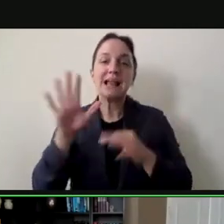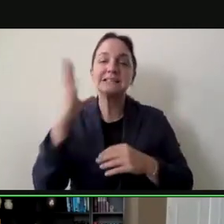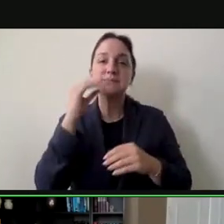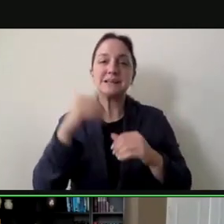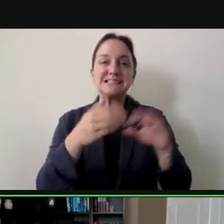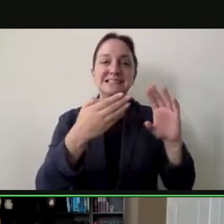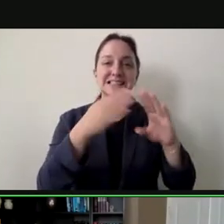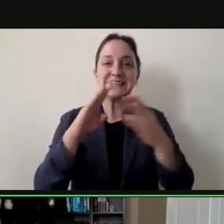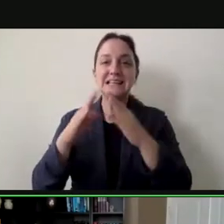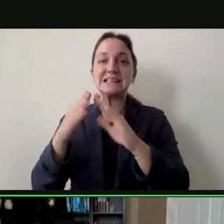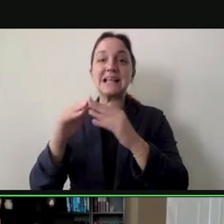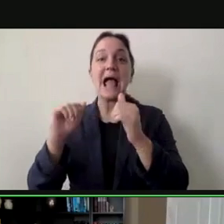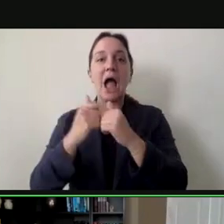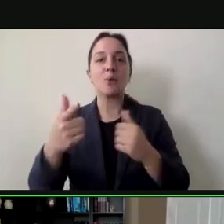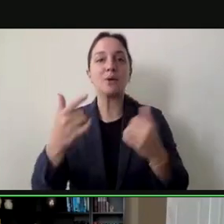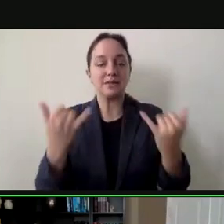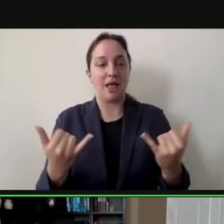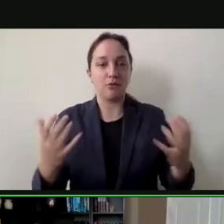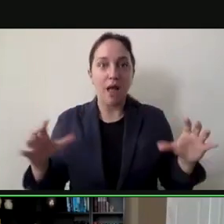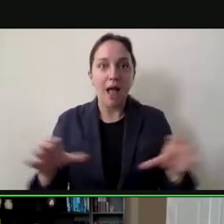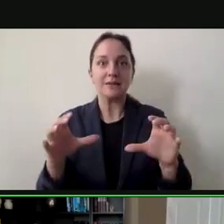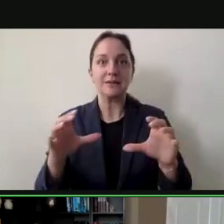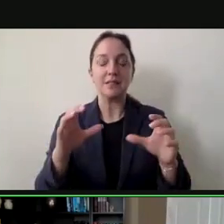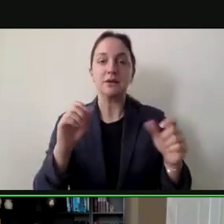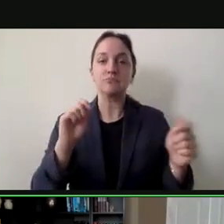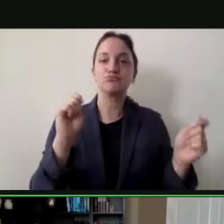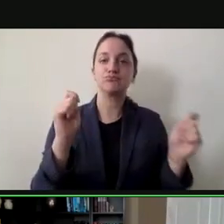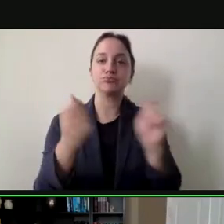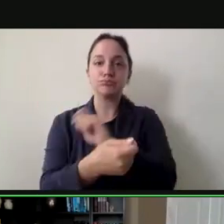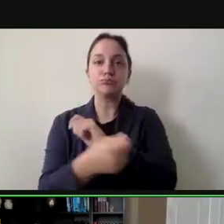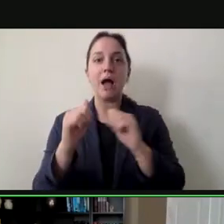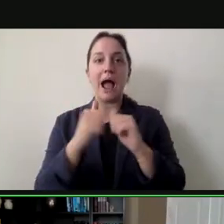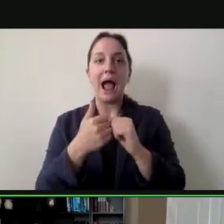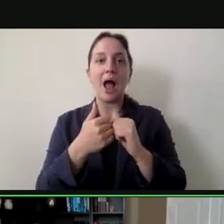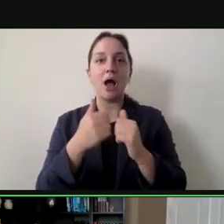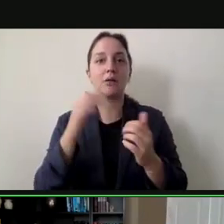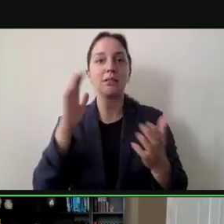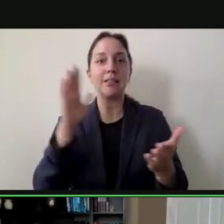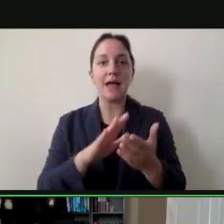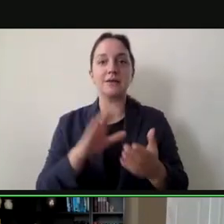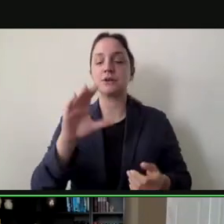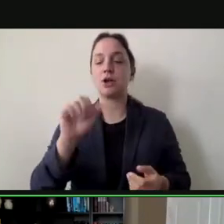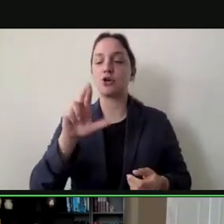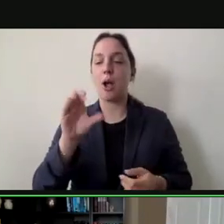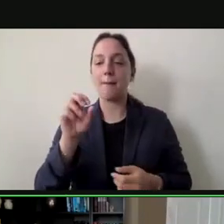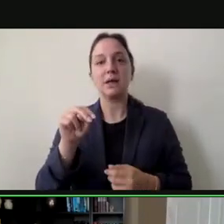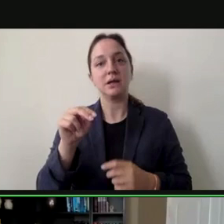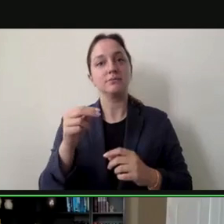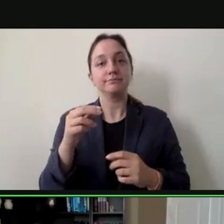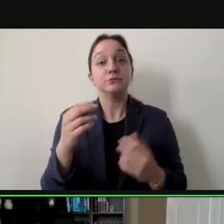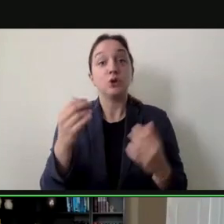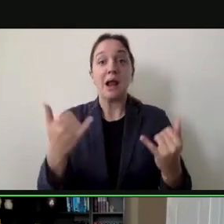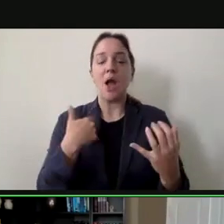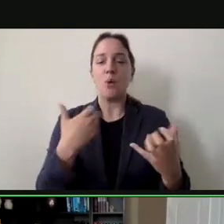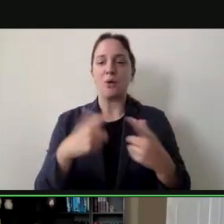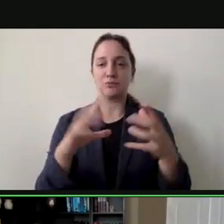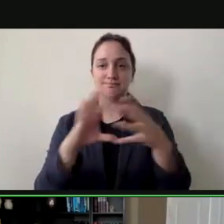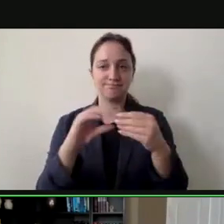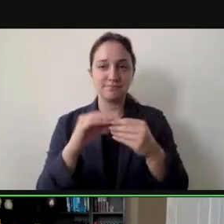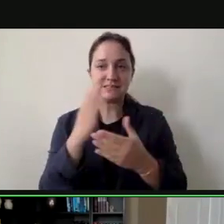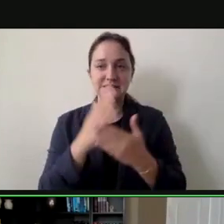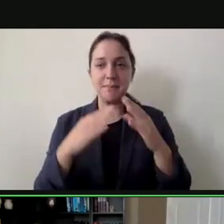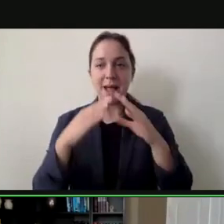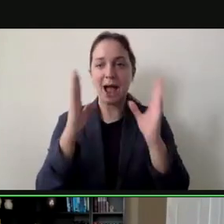forward to hearing his remarks. But before we get started, I do need to cover a few housekeeping items. This webinar is being